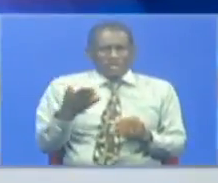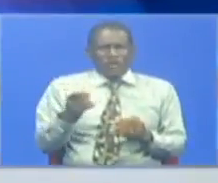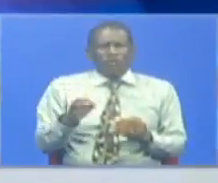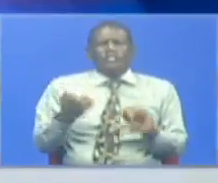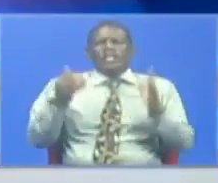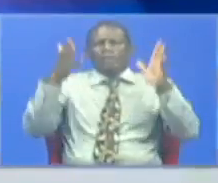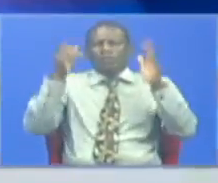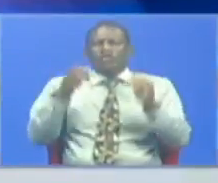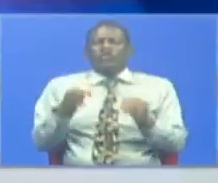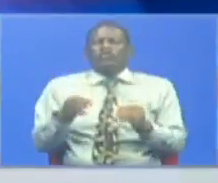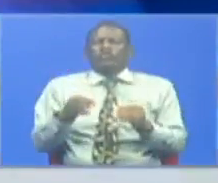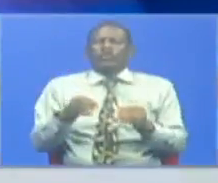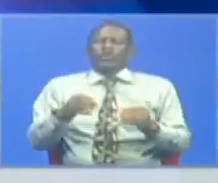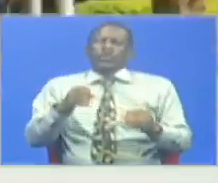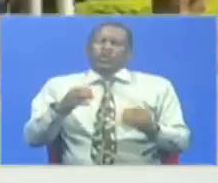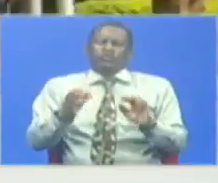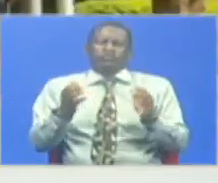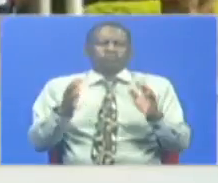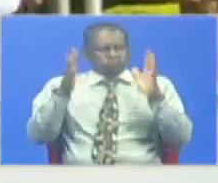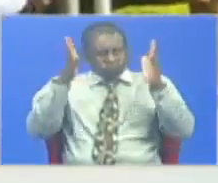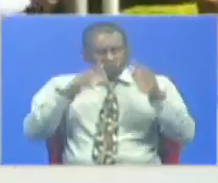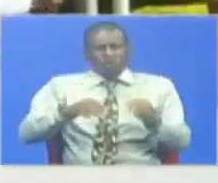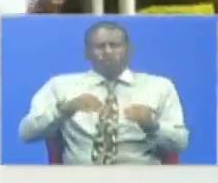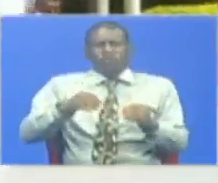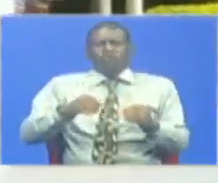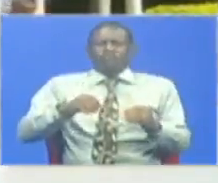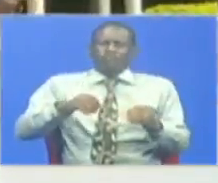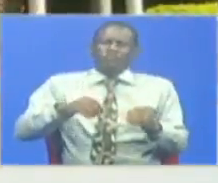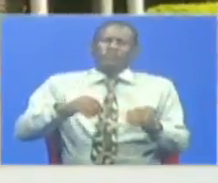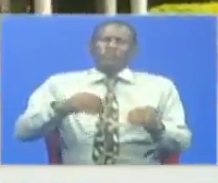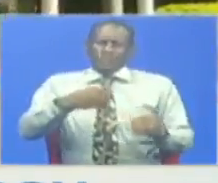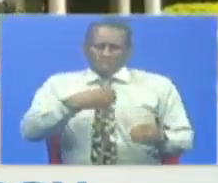Defence headquarters in Nairobi.